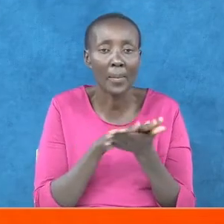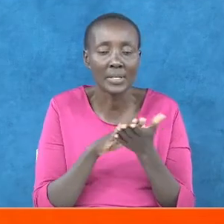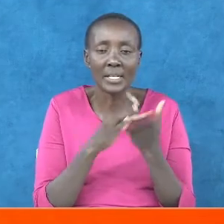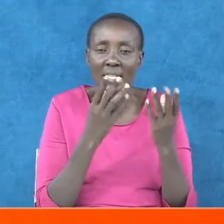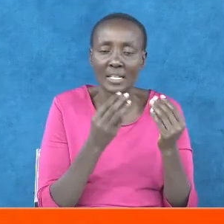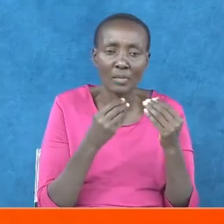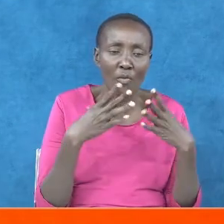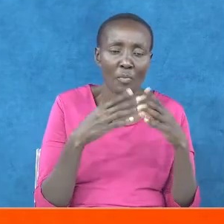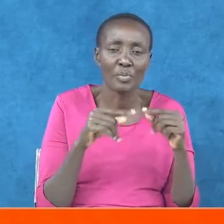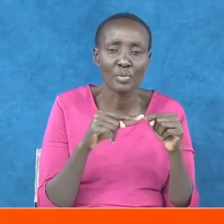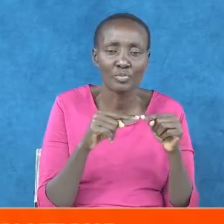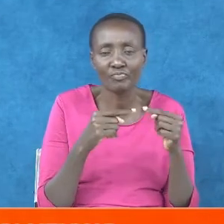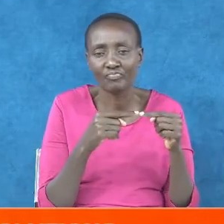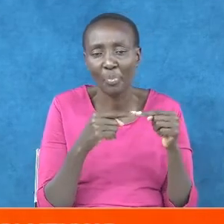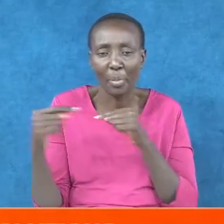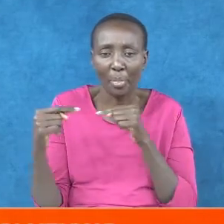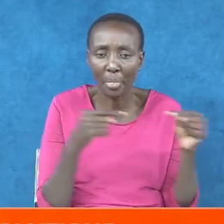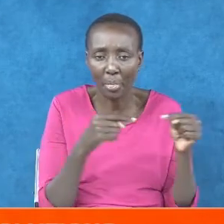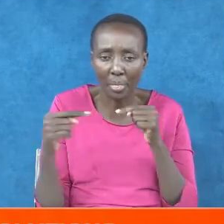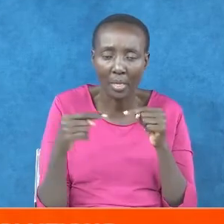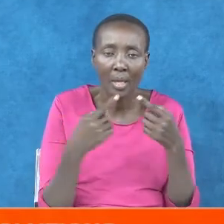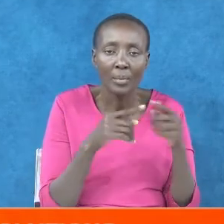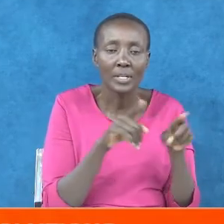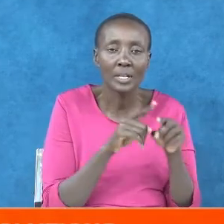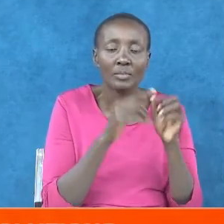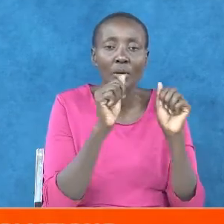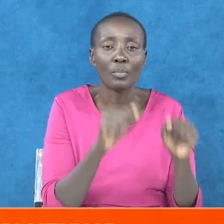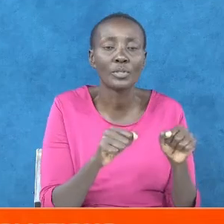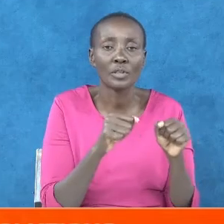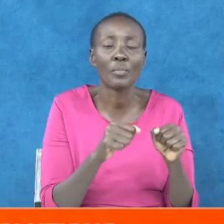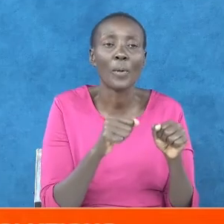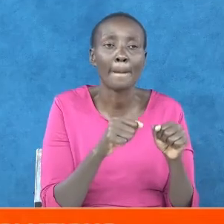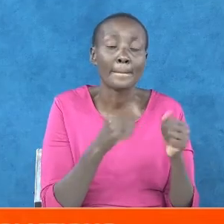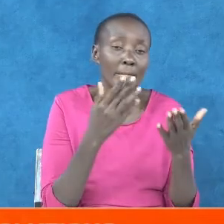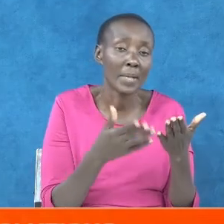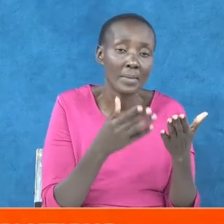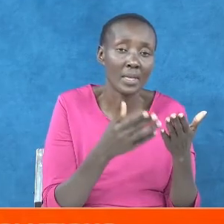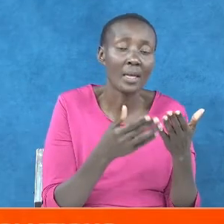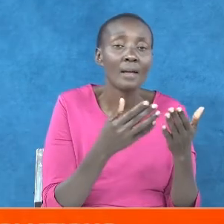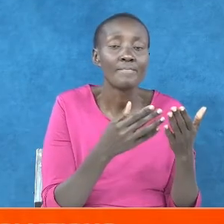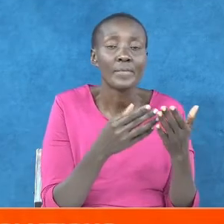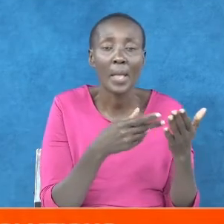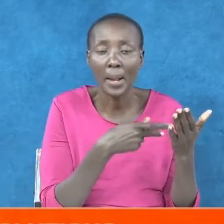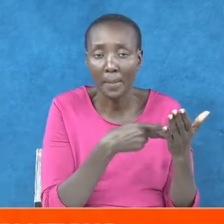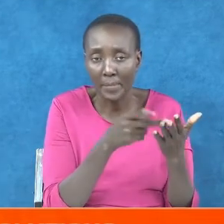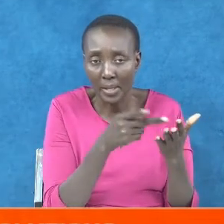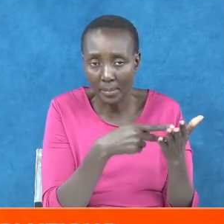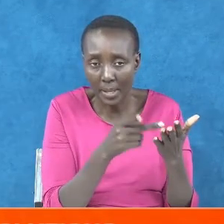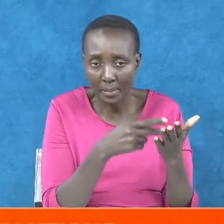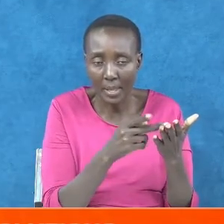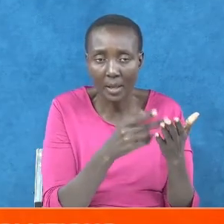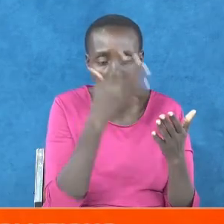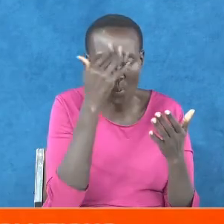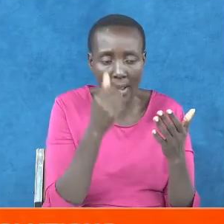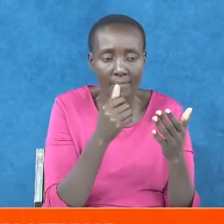to disagree, etc. And such parties can actually afford arbitration costs because you have to get professionals. You